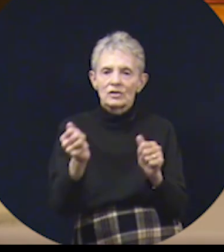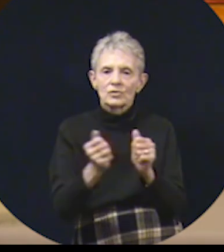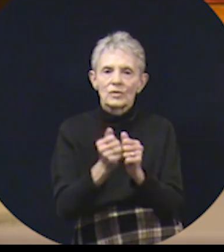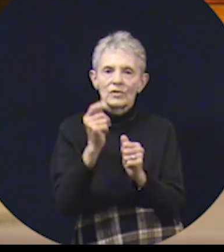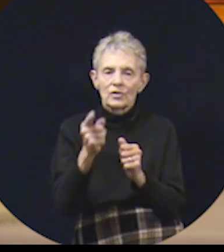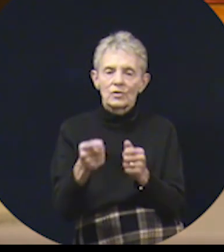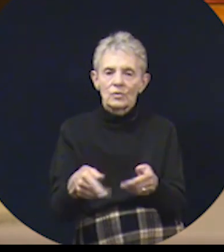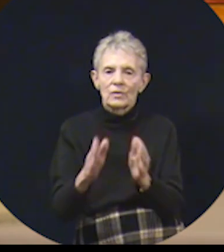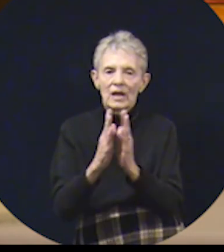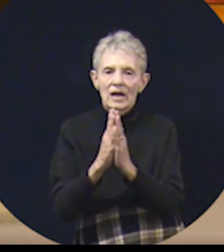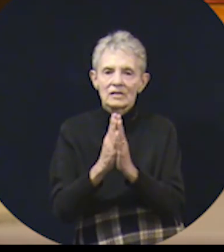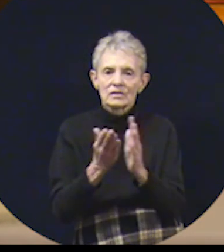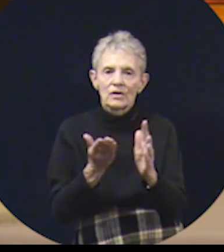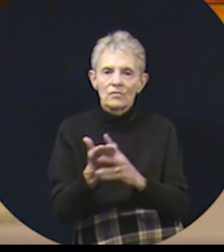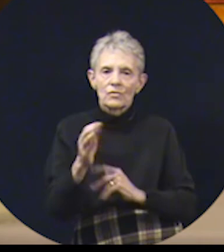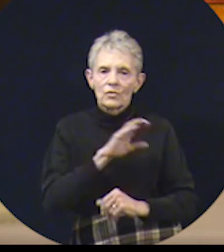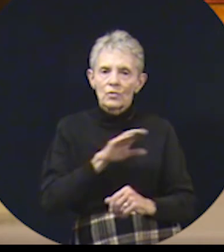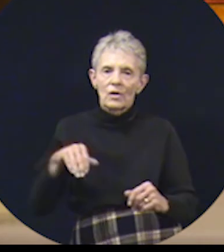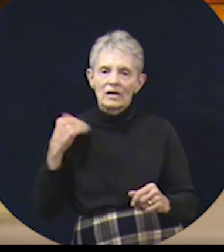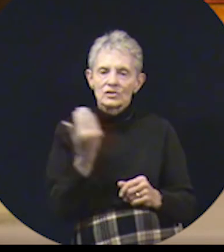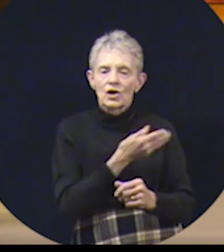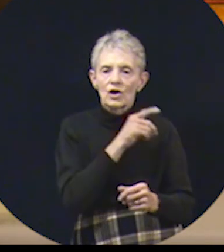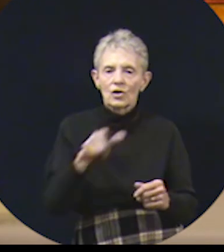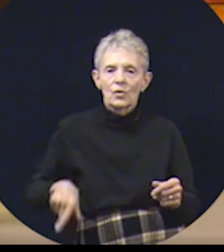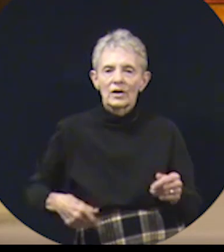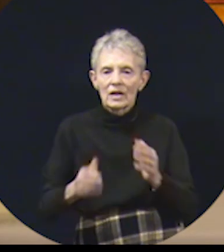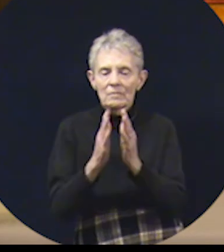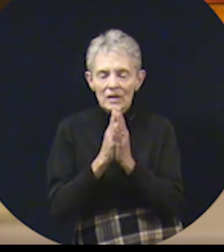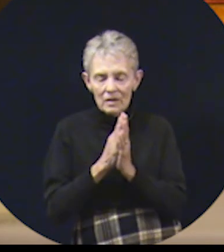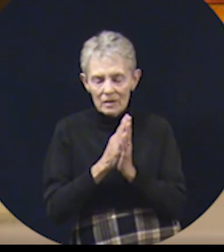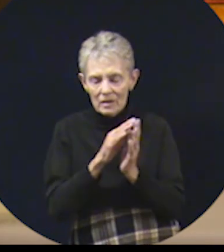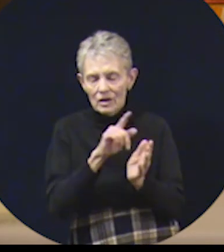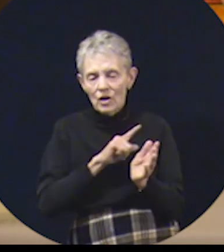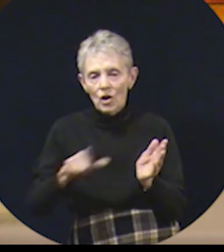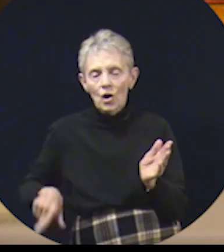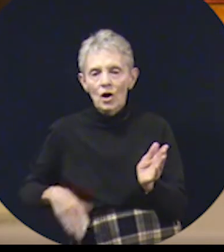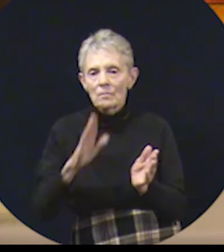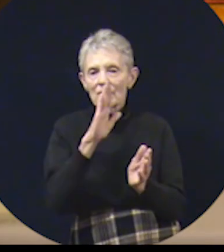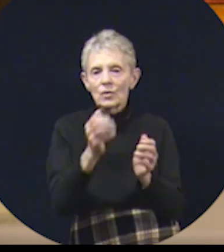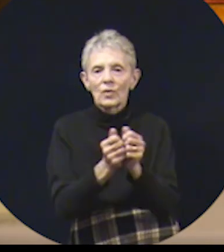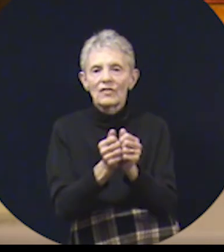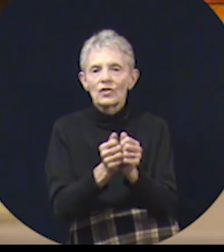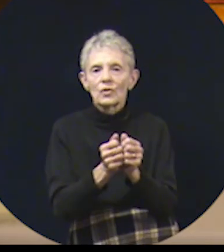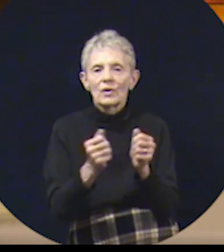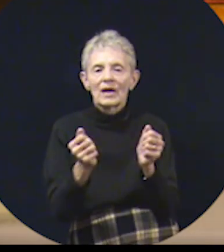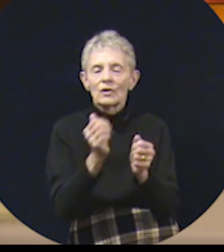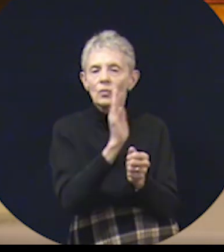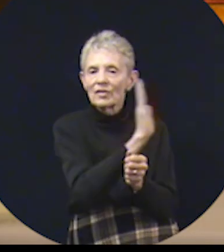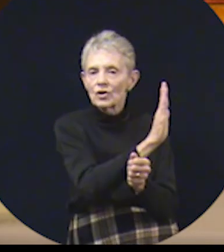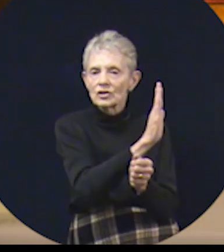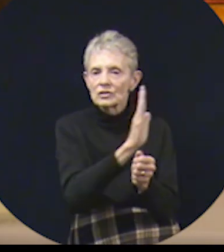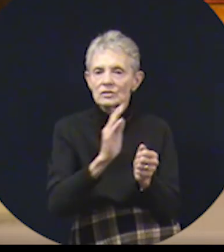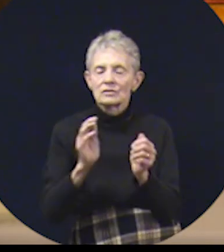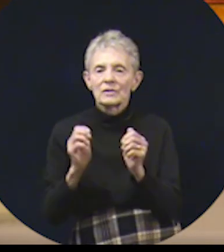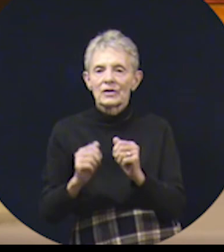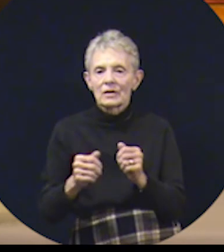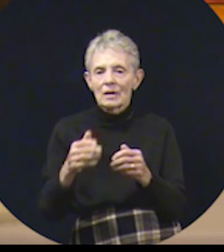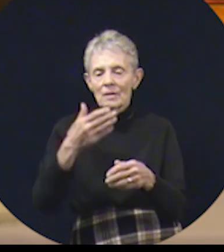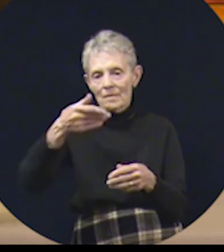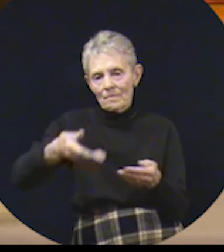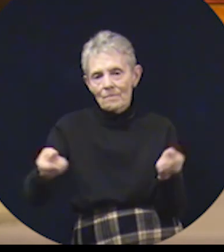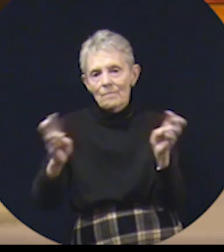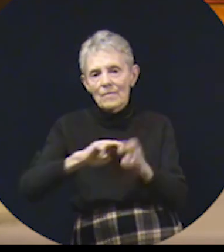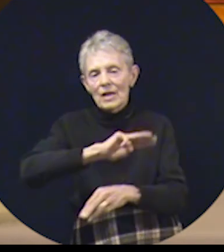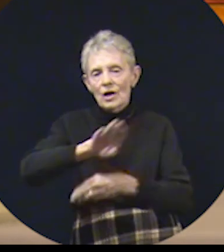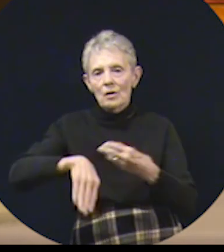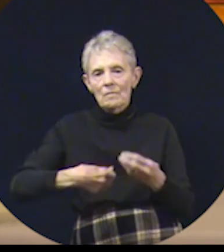Lord. Amen. The Lord be with you. And with your spirit. May Almighty God bless you, the Father, the Son, and the